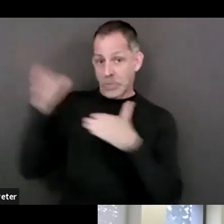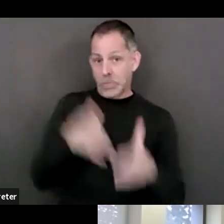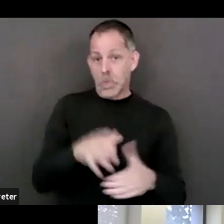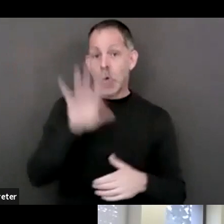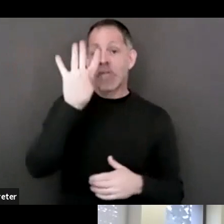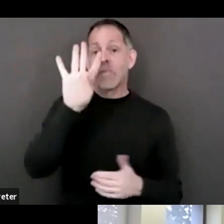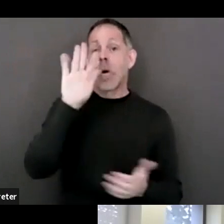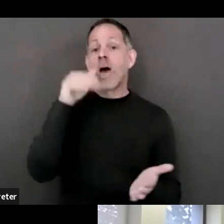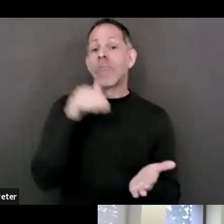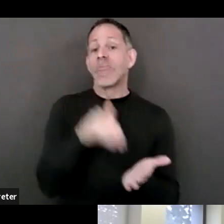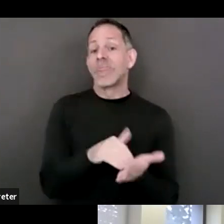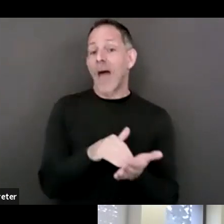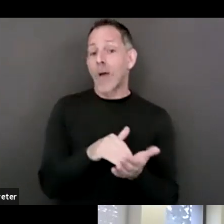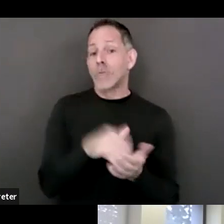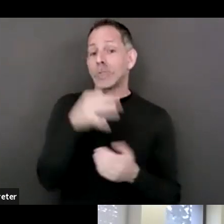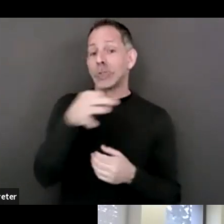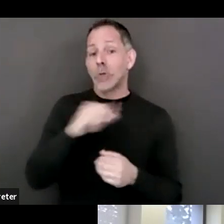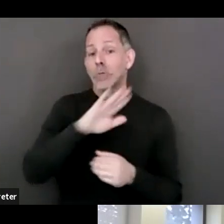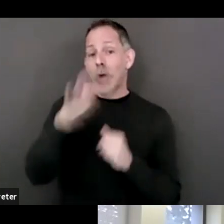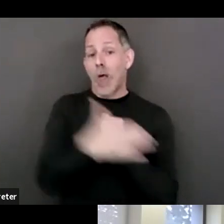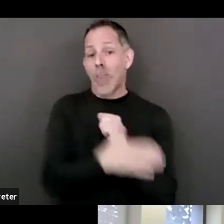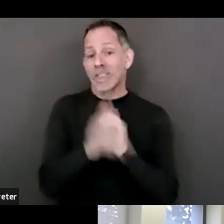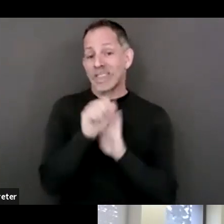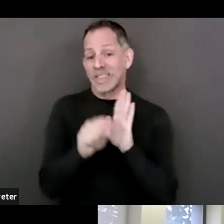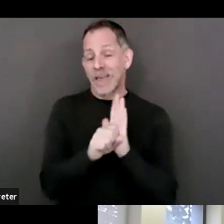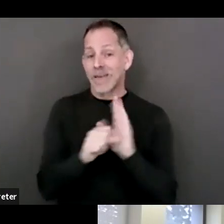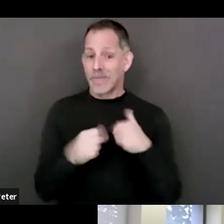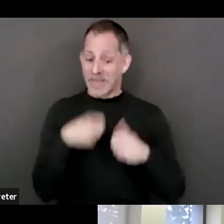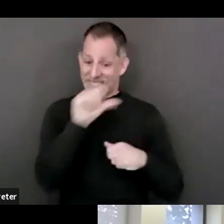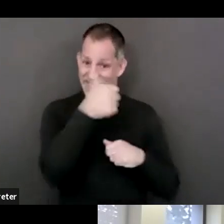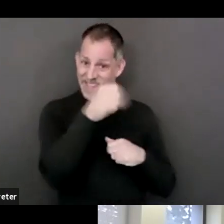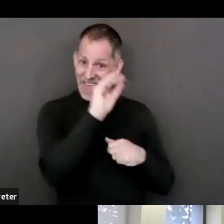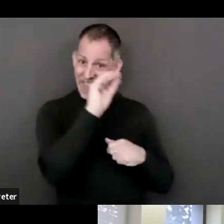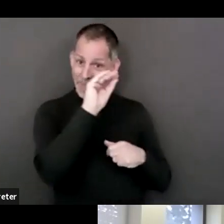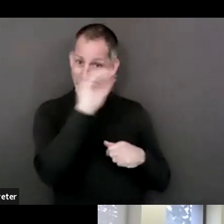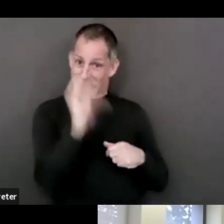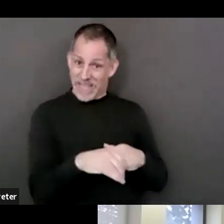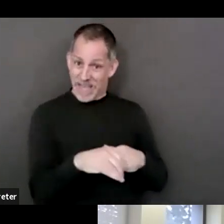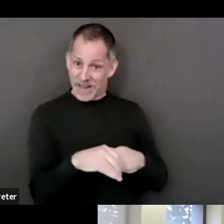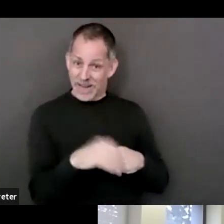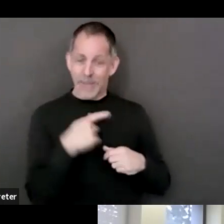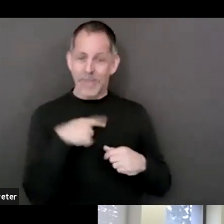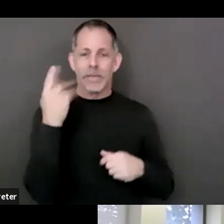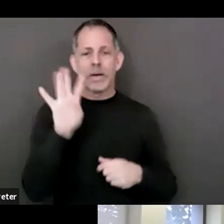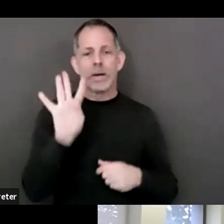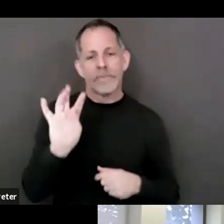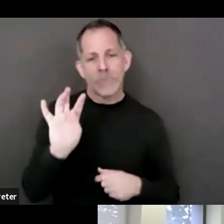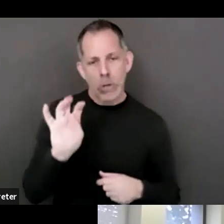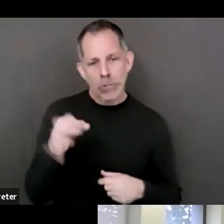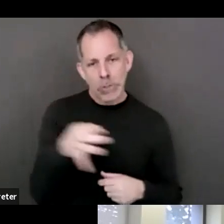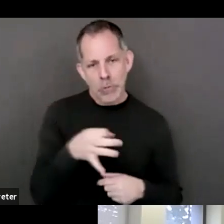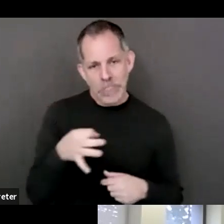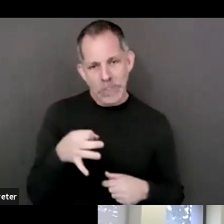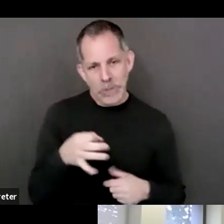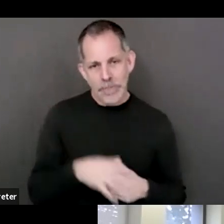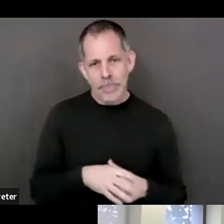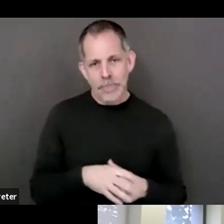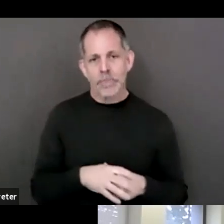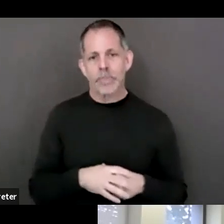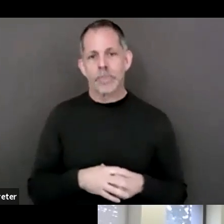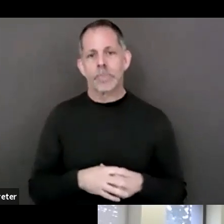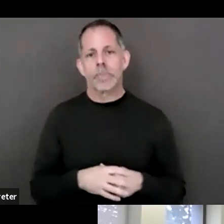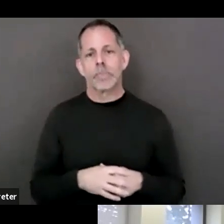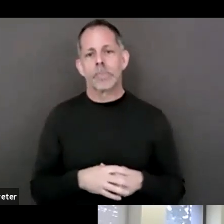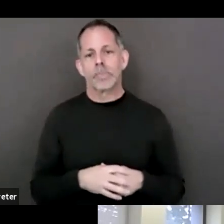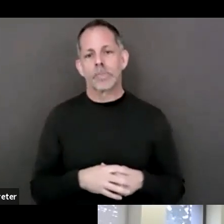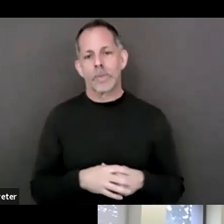allocation of that would just be 400 doses. So until the supply and distribution at the national level picks up